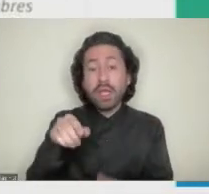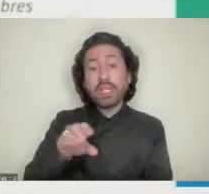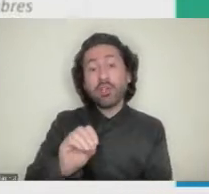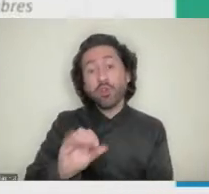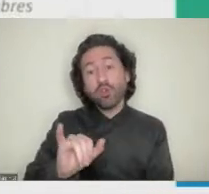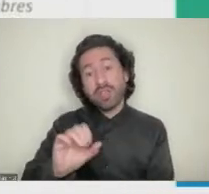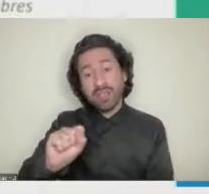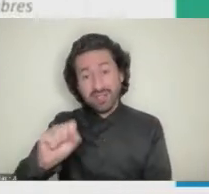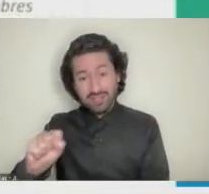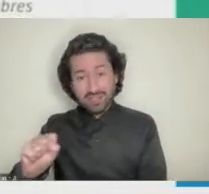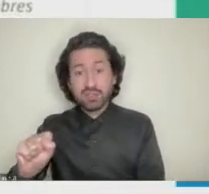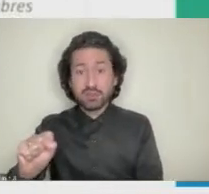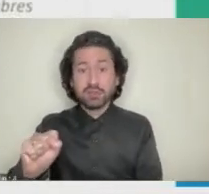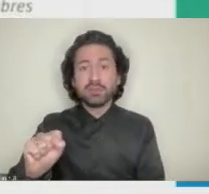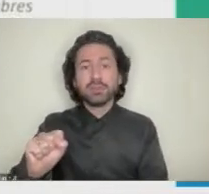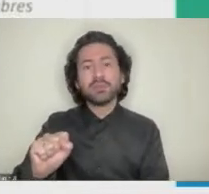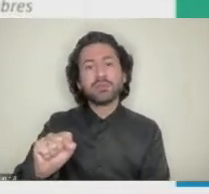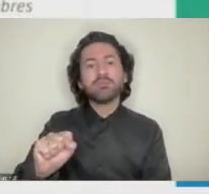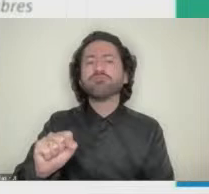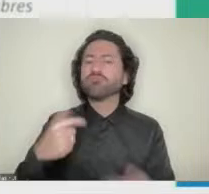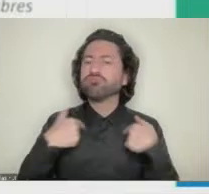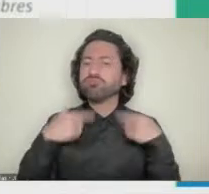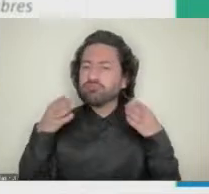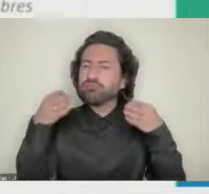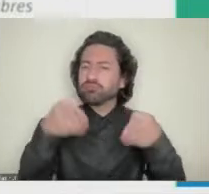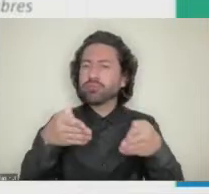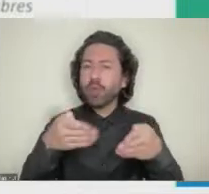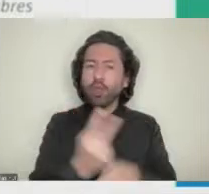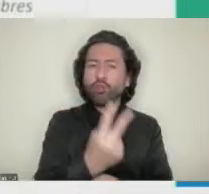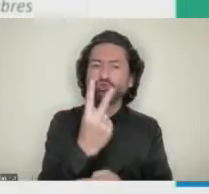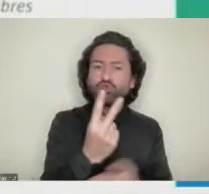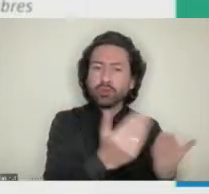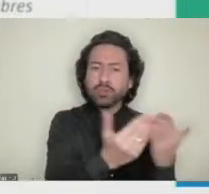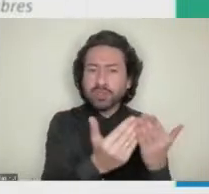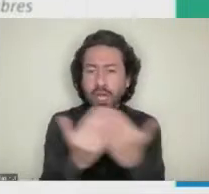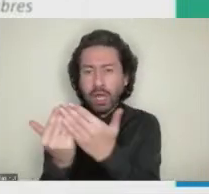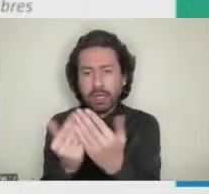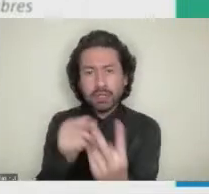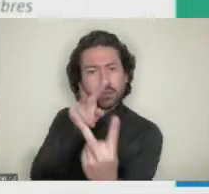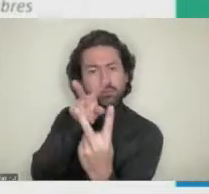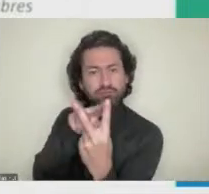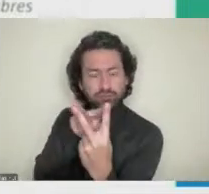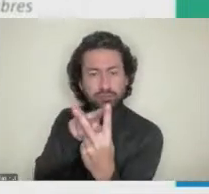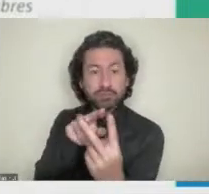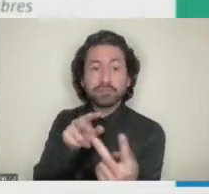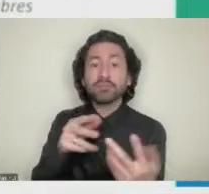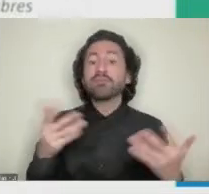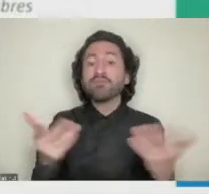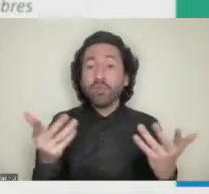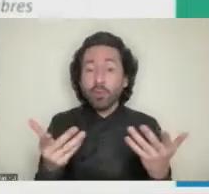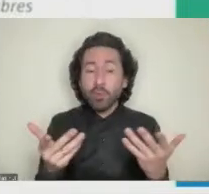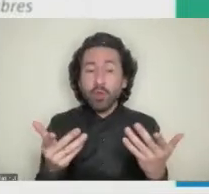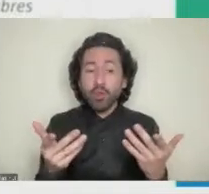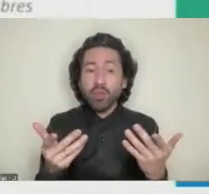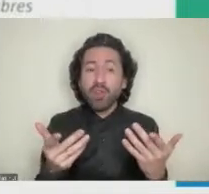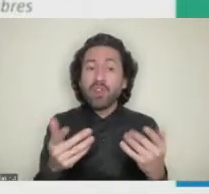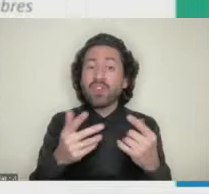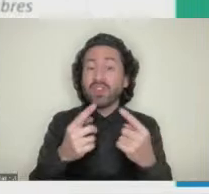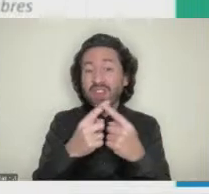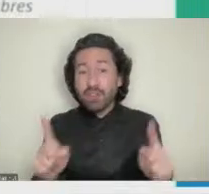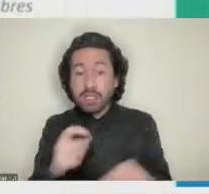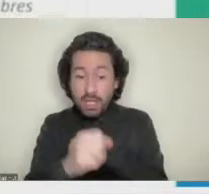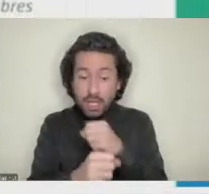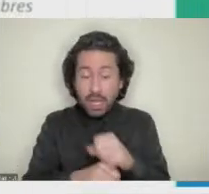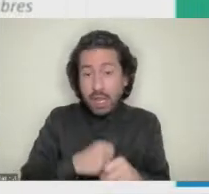the Ibero-American Social Security Organization, I will focus in two specific studies on differences